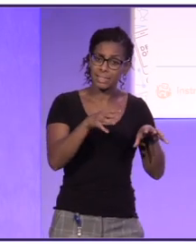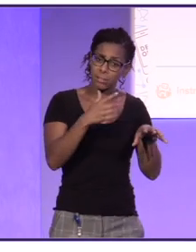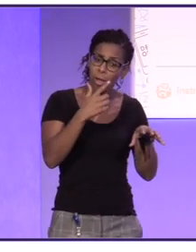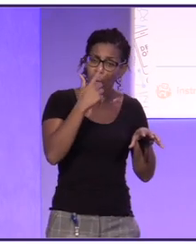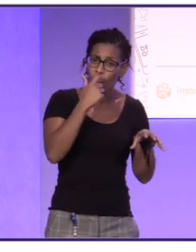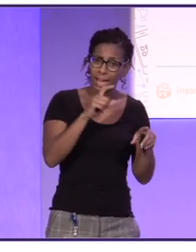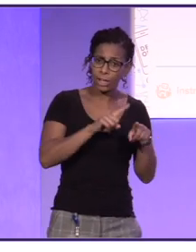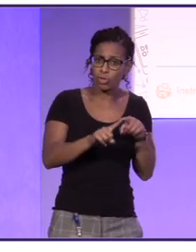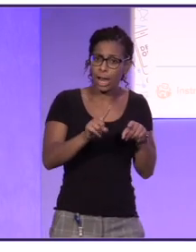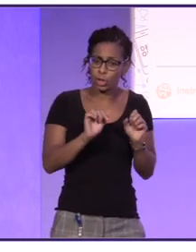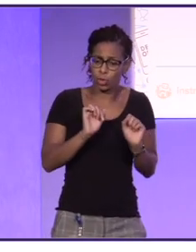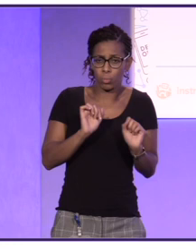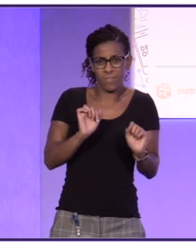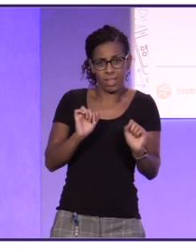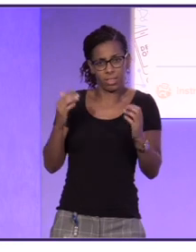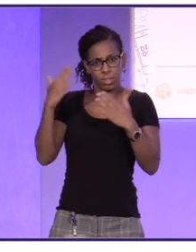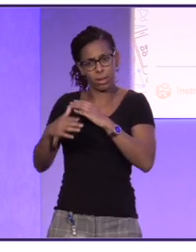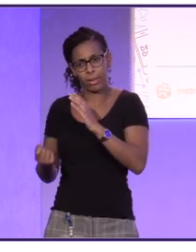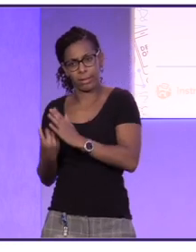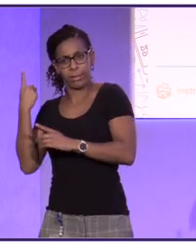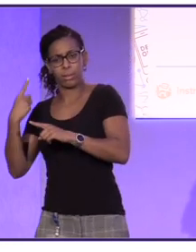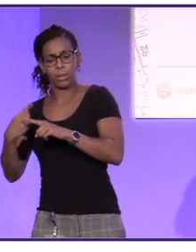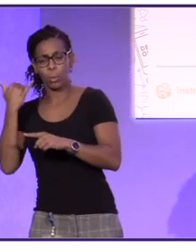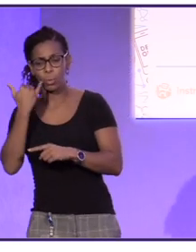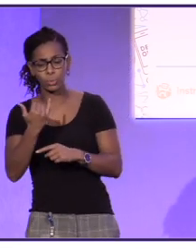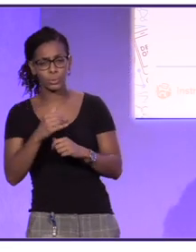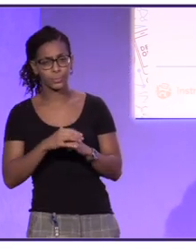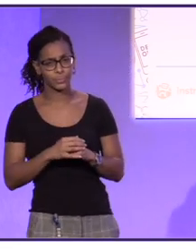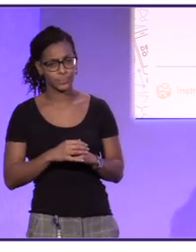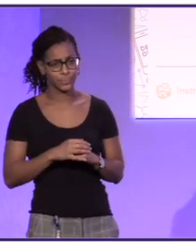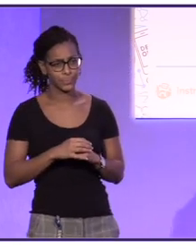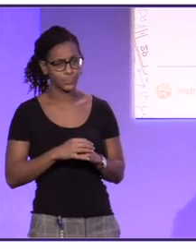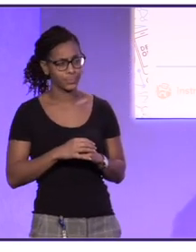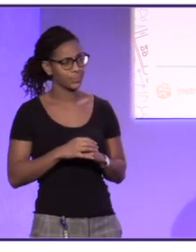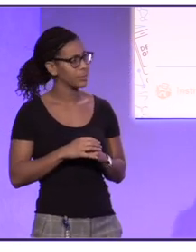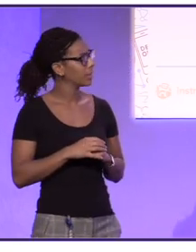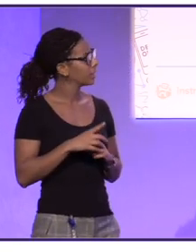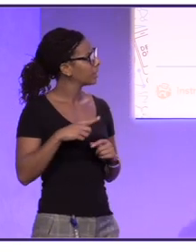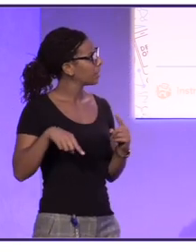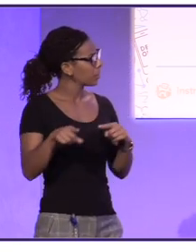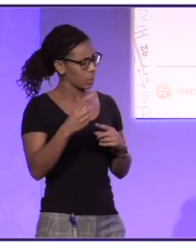how many of you would be worried about deploying your code at 5 p.m. on a Friday?